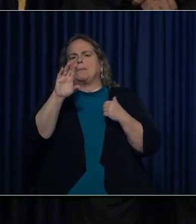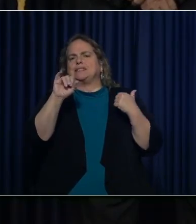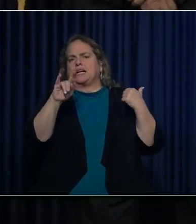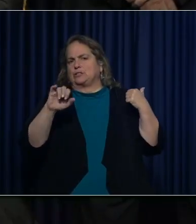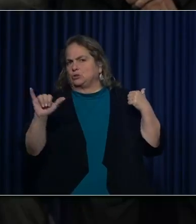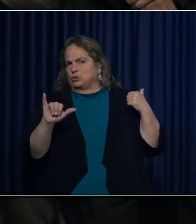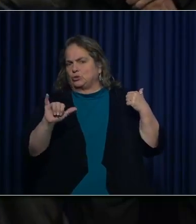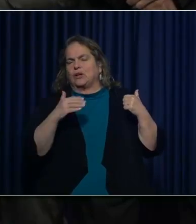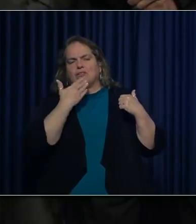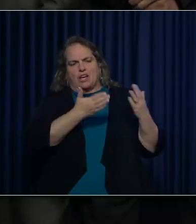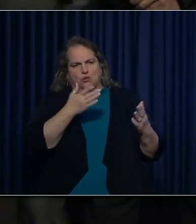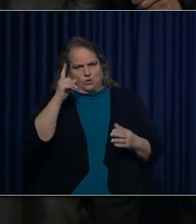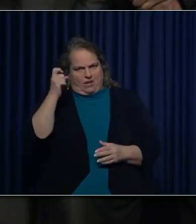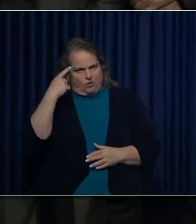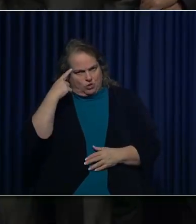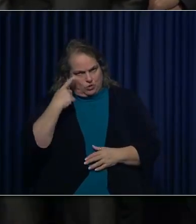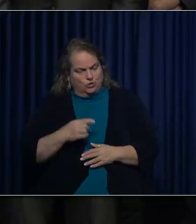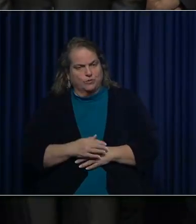Governor.